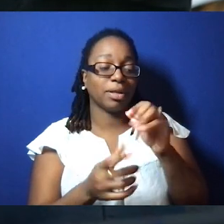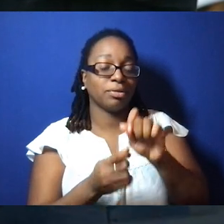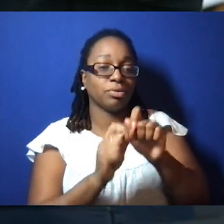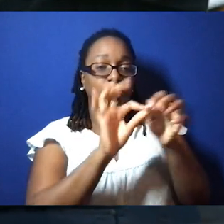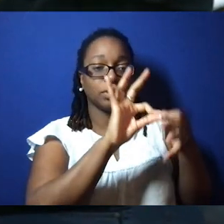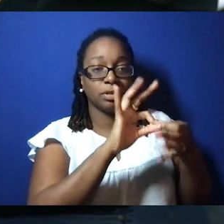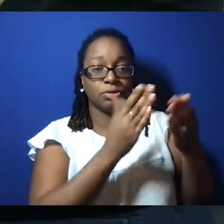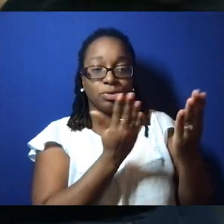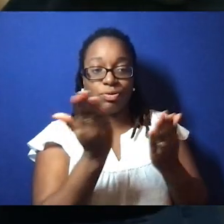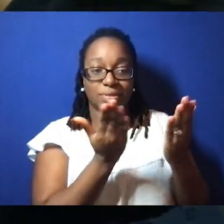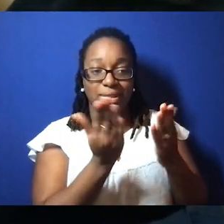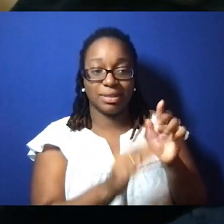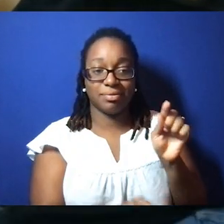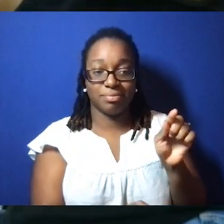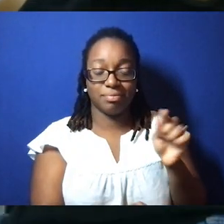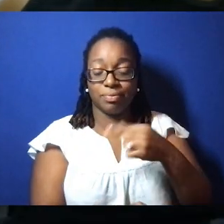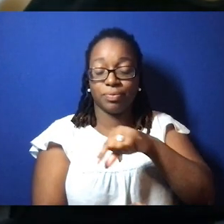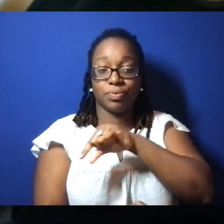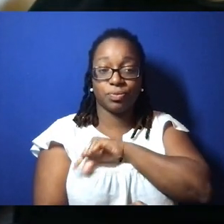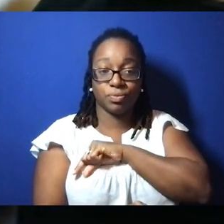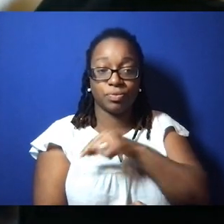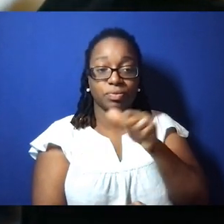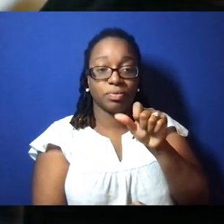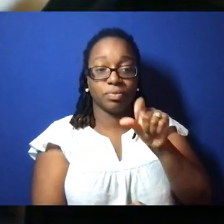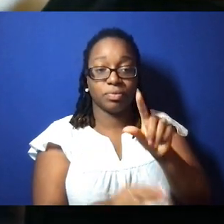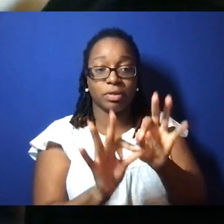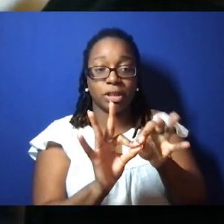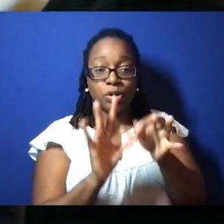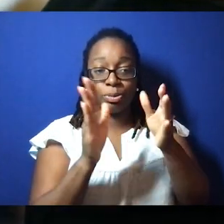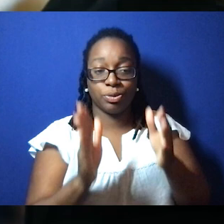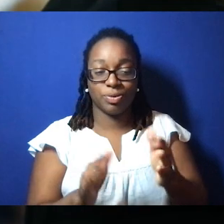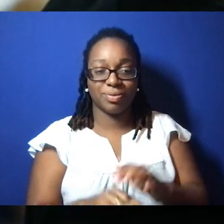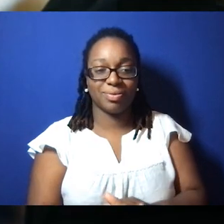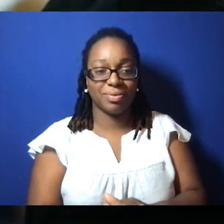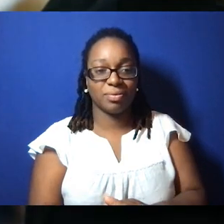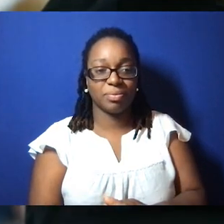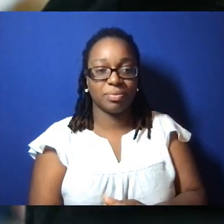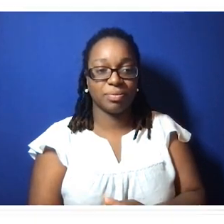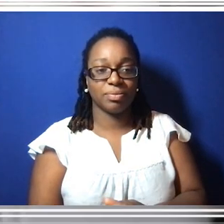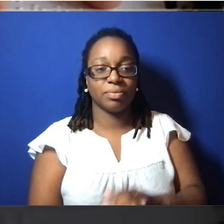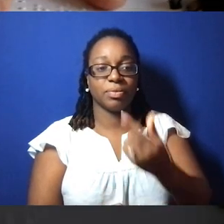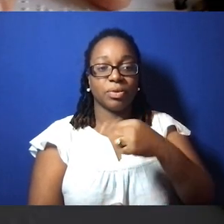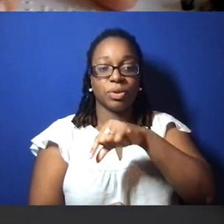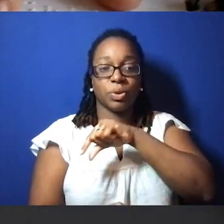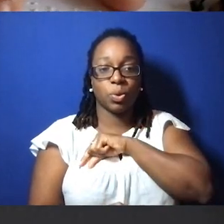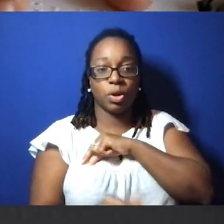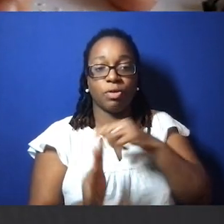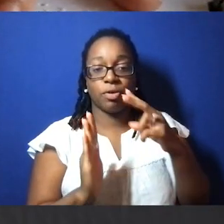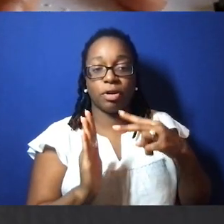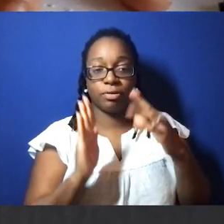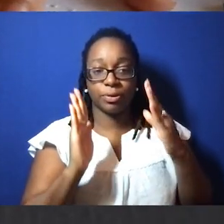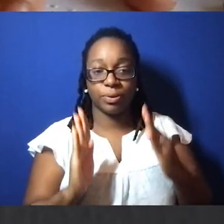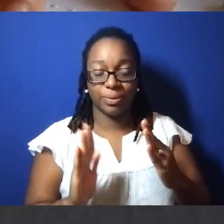Interpreting and translation services, qualified sign language interpreters,